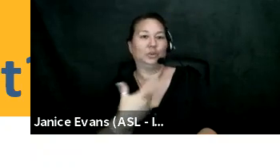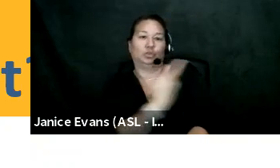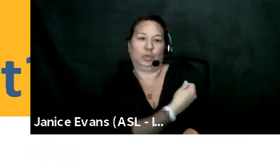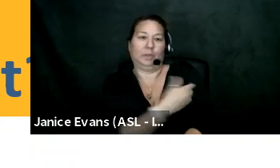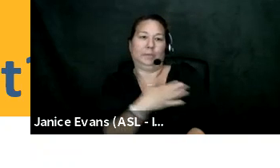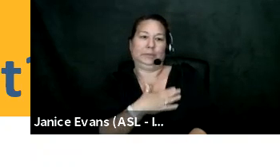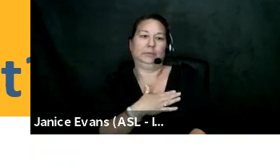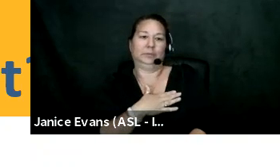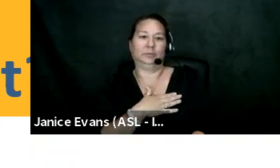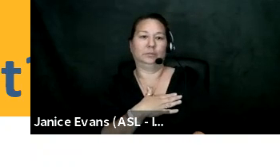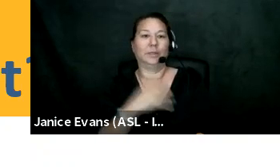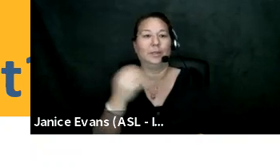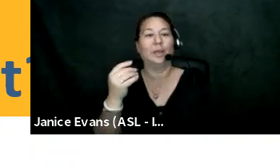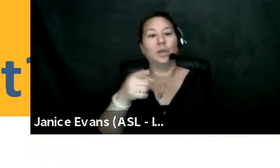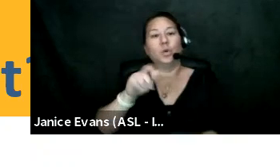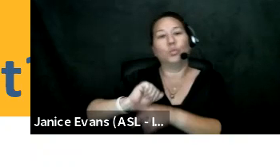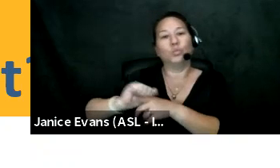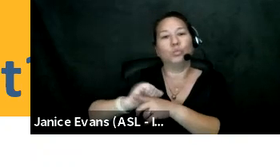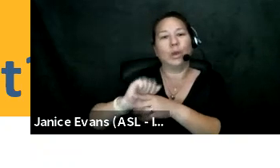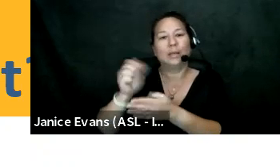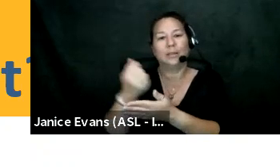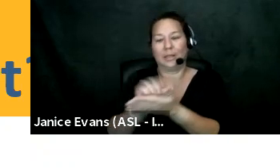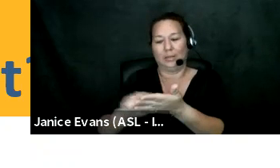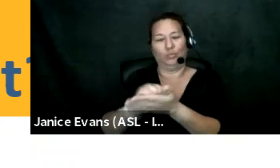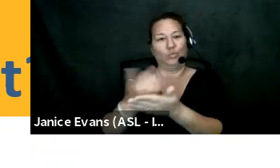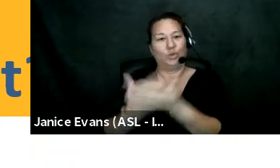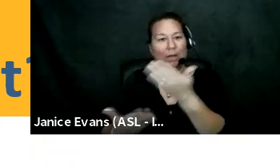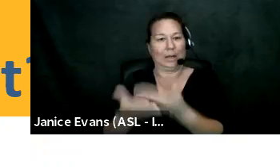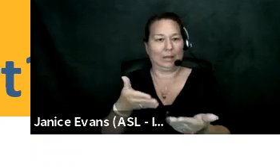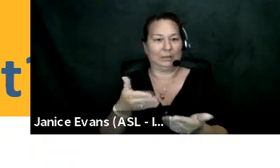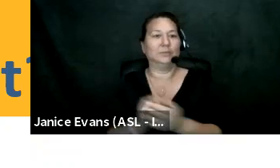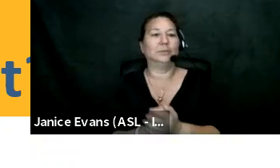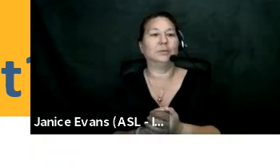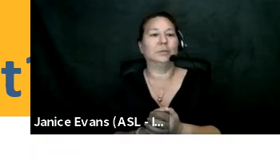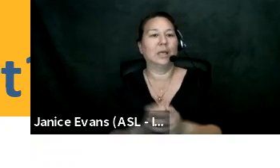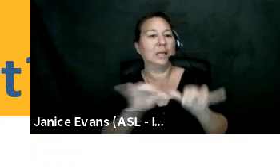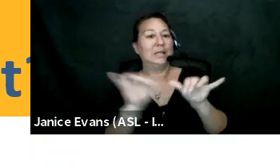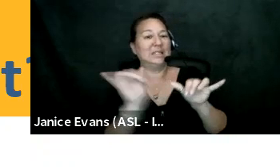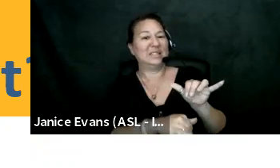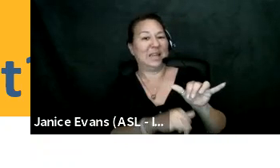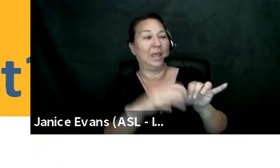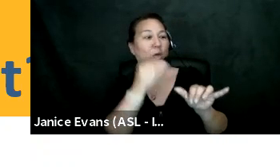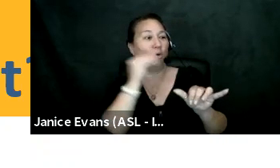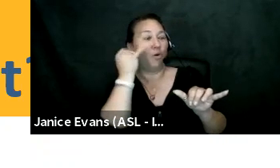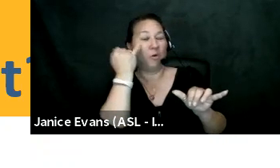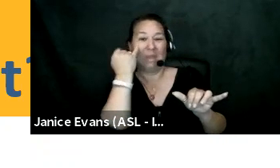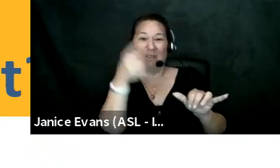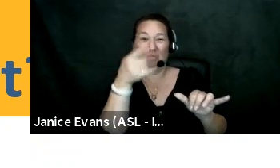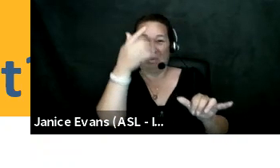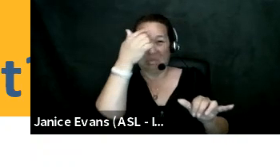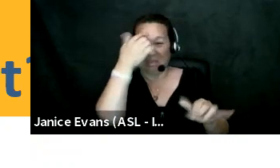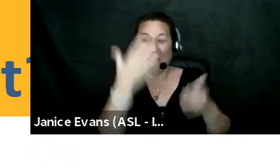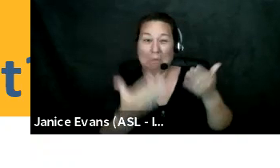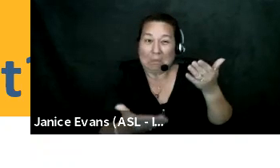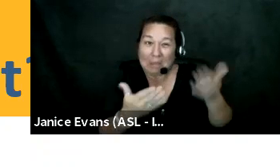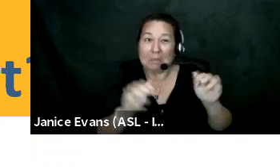good hand hygiene. Stay home if you have or if you think you may have COVID-19.